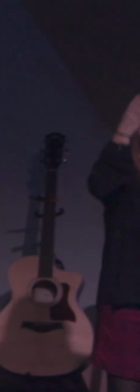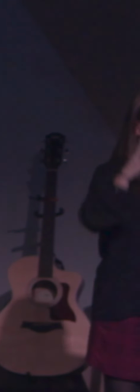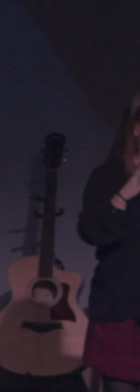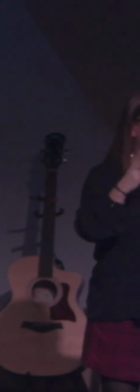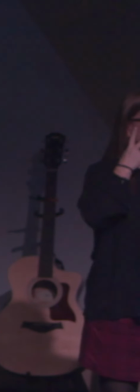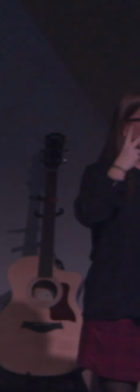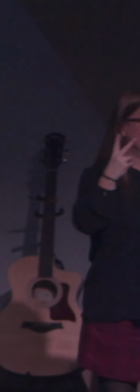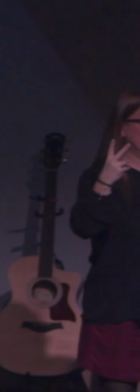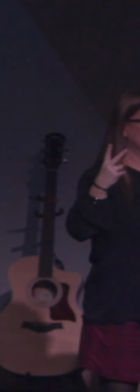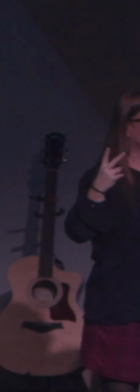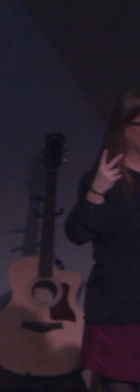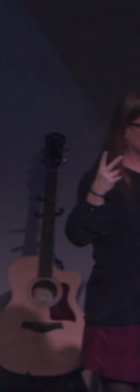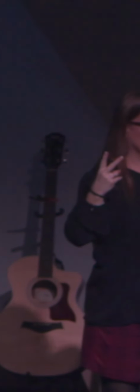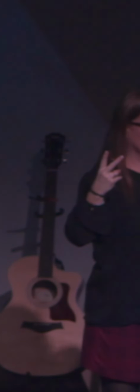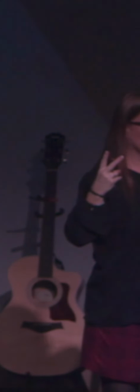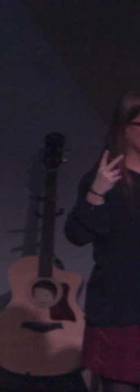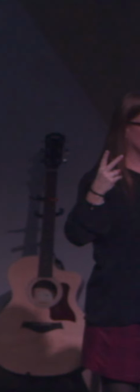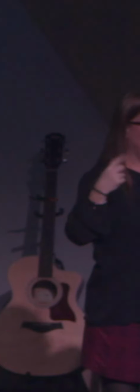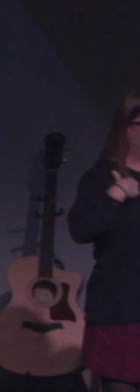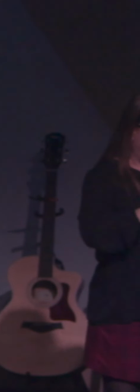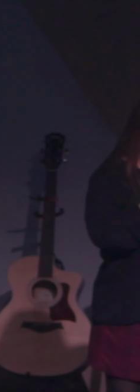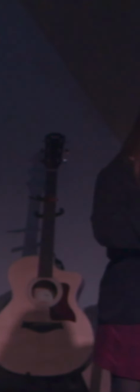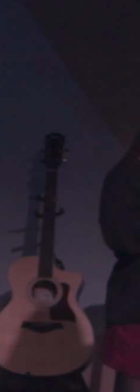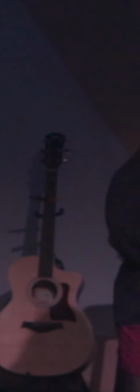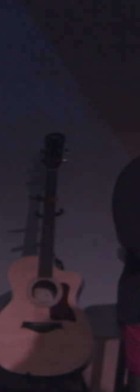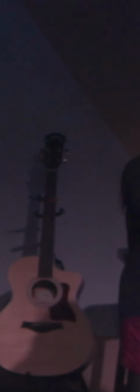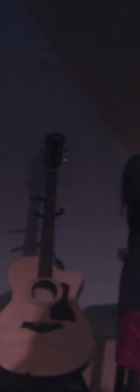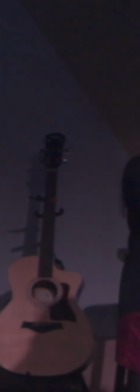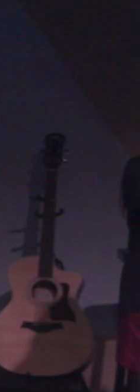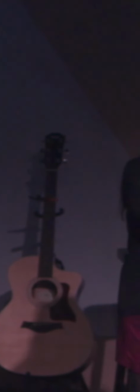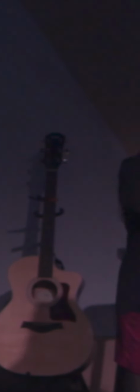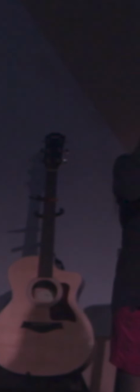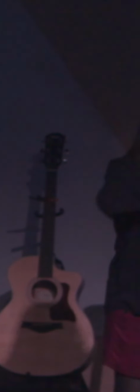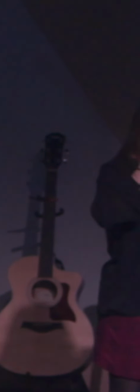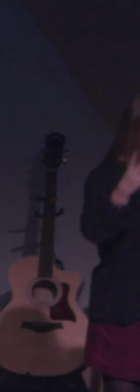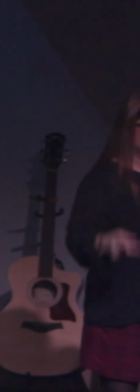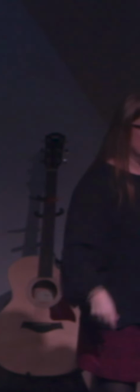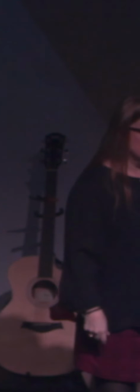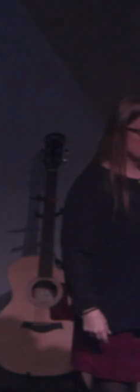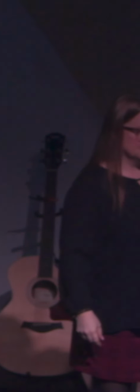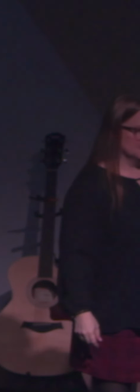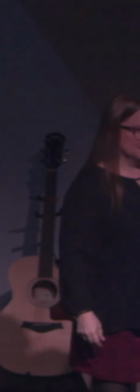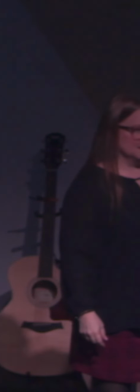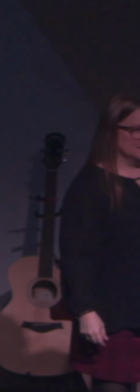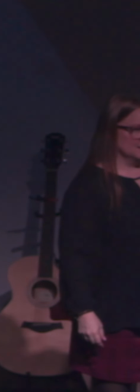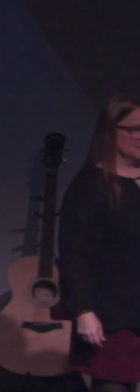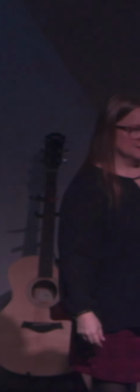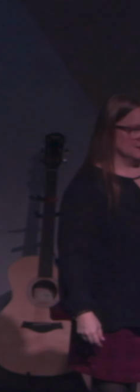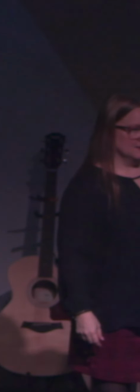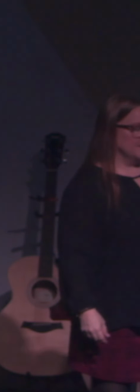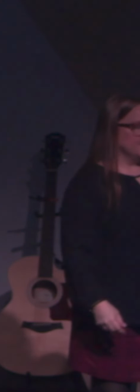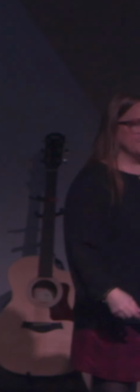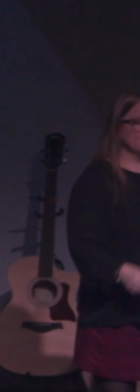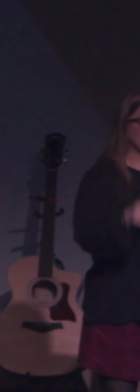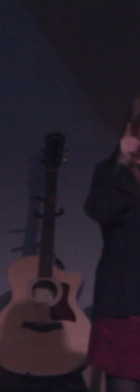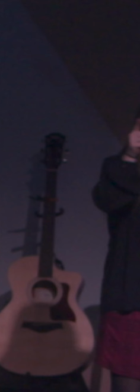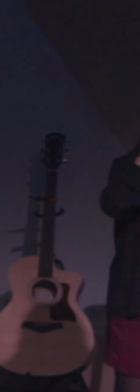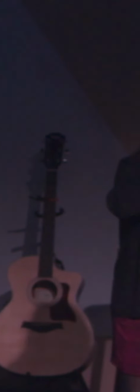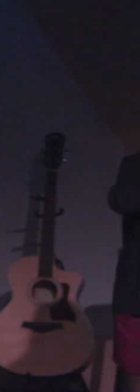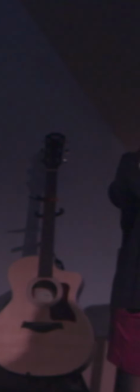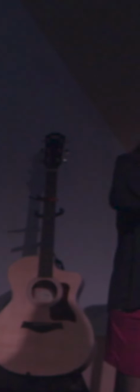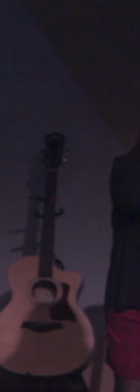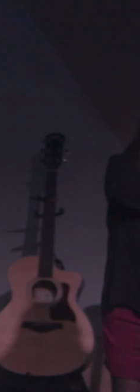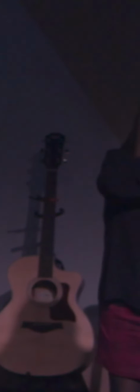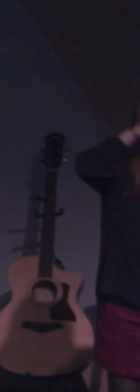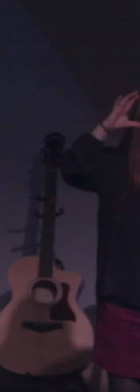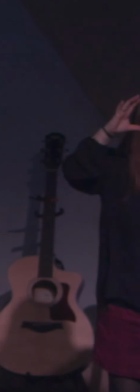when my life feels like chaos. not only is he the one who sees the picture, but he's